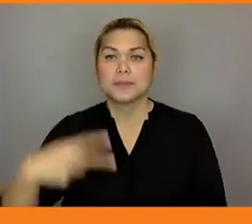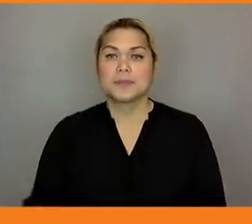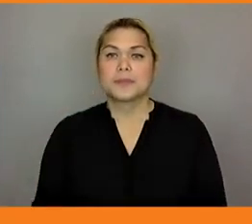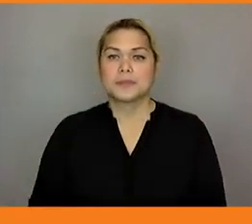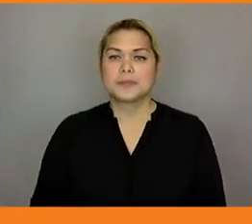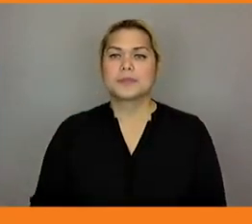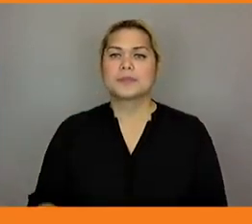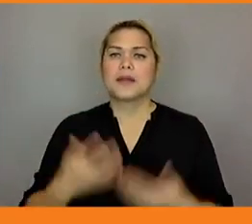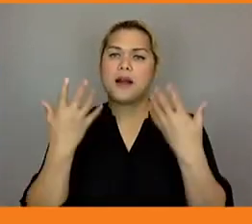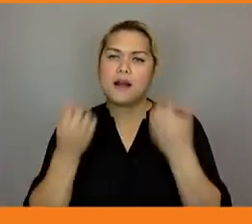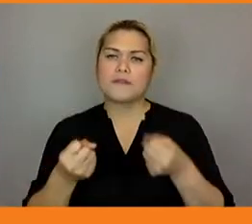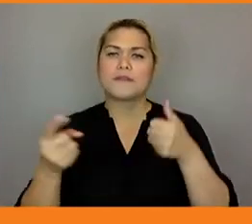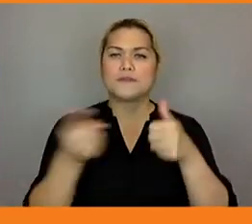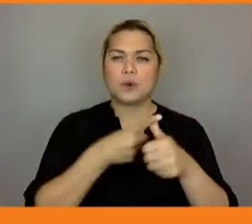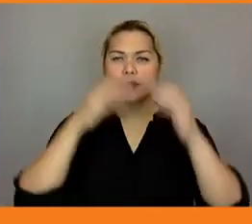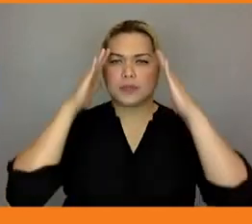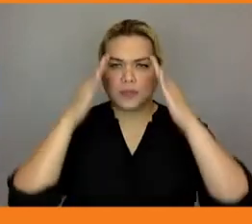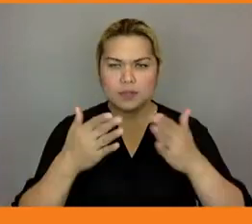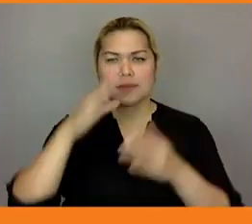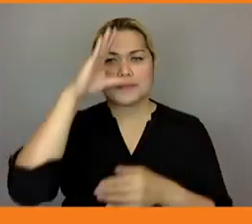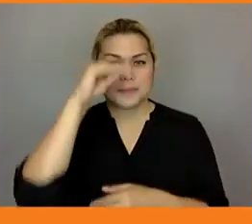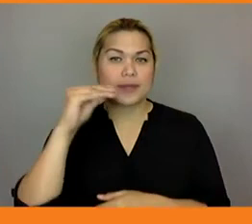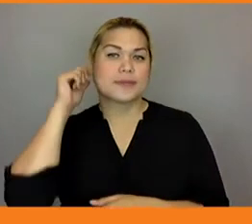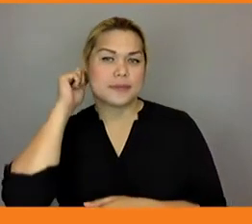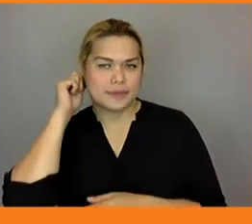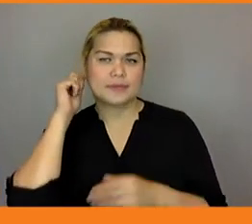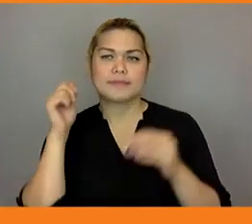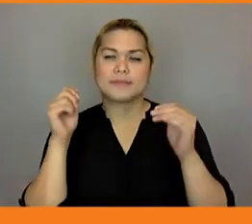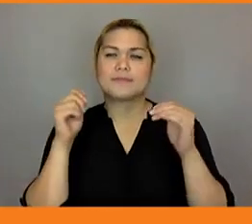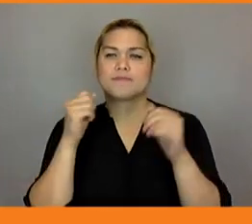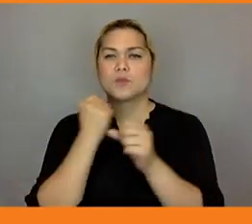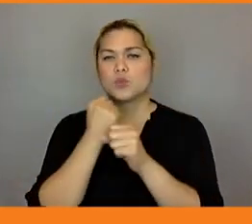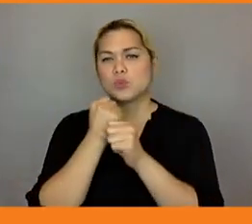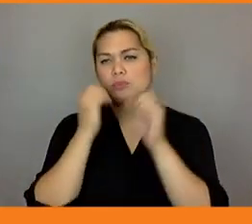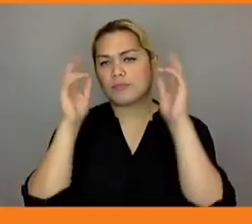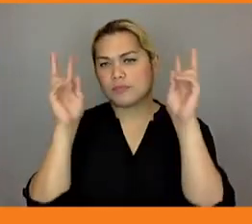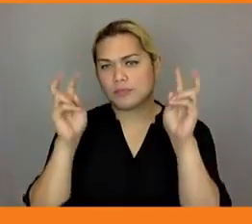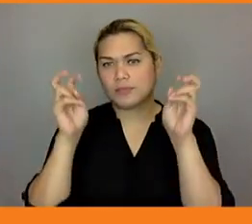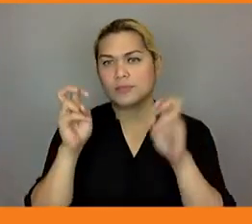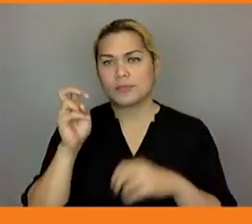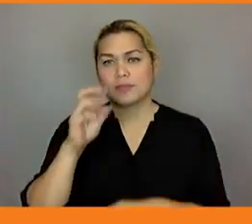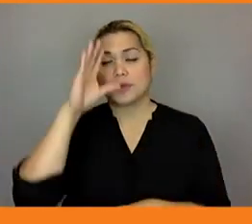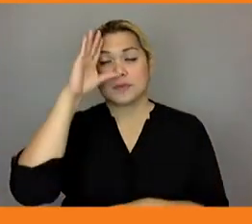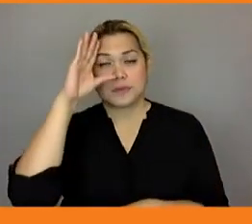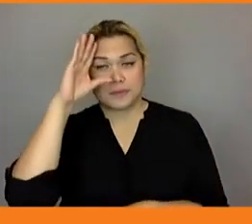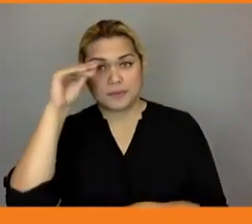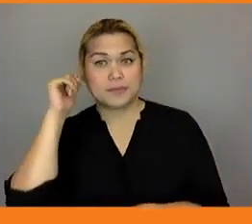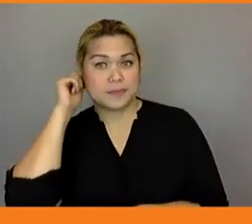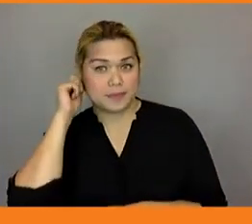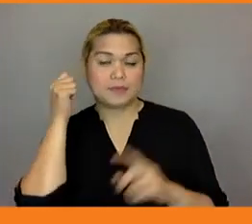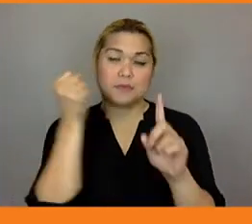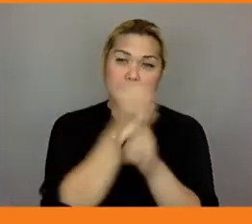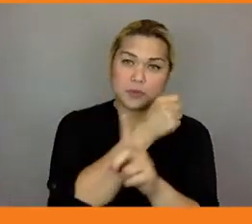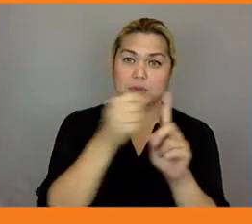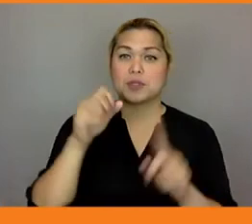This would include attention to gender-based violence and sexual orientation and gender identity risks, SOGI